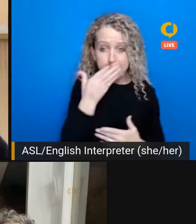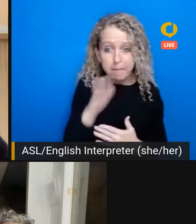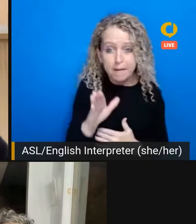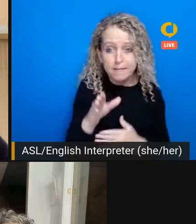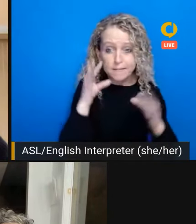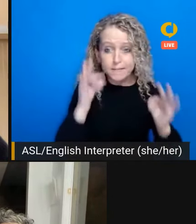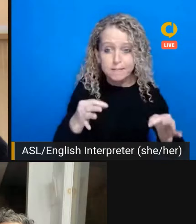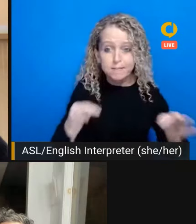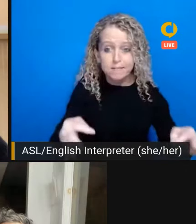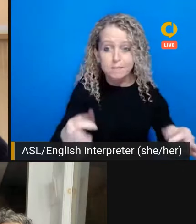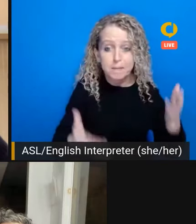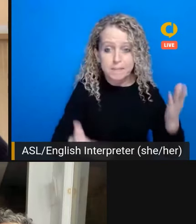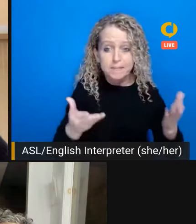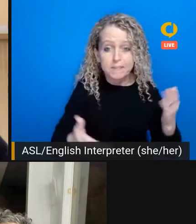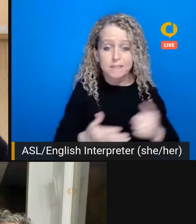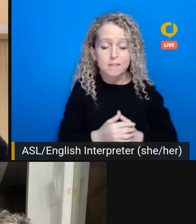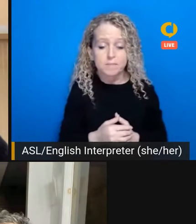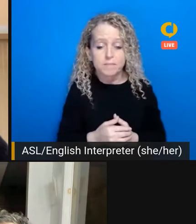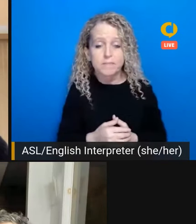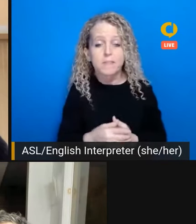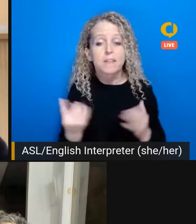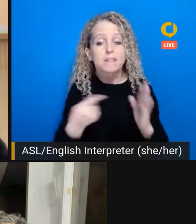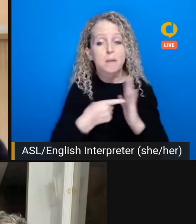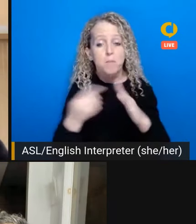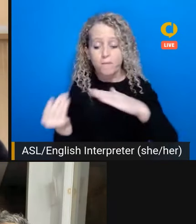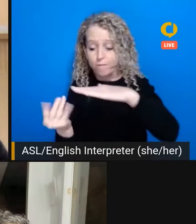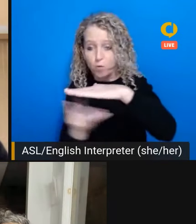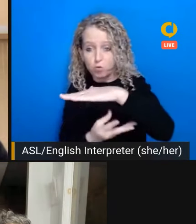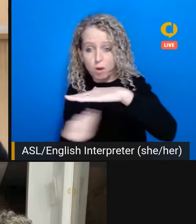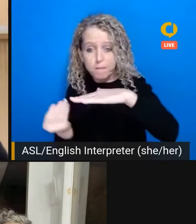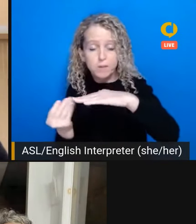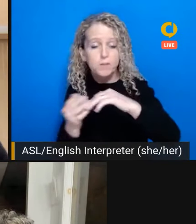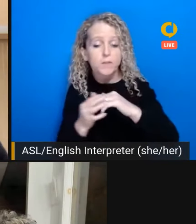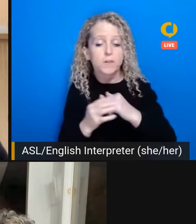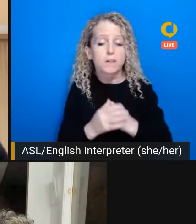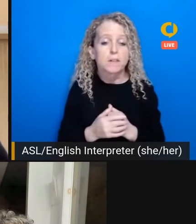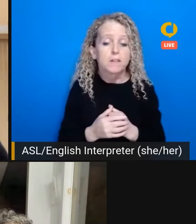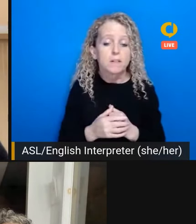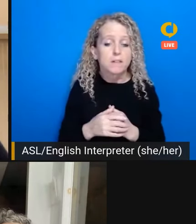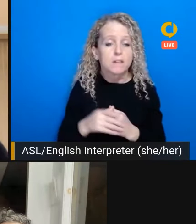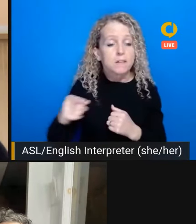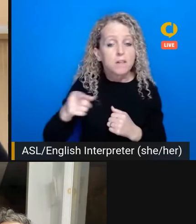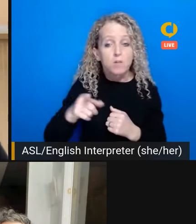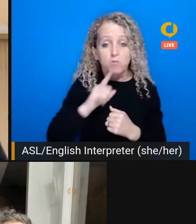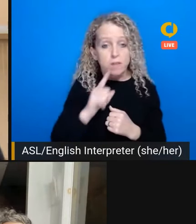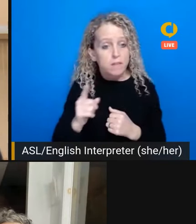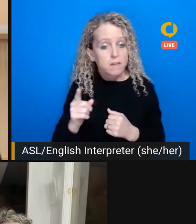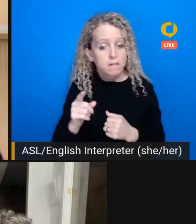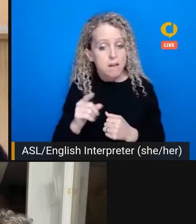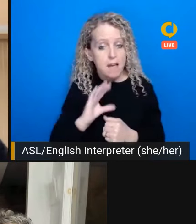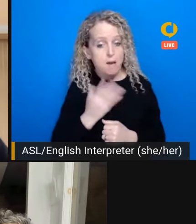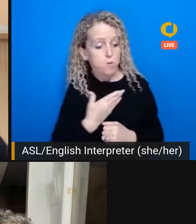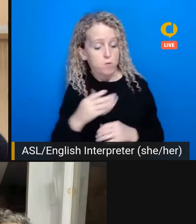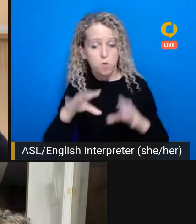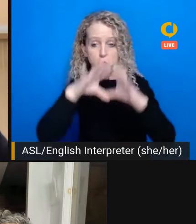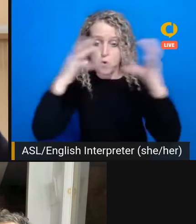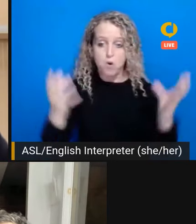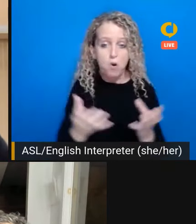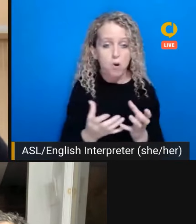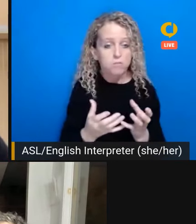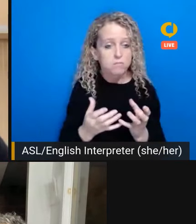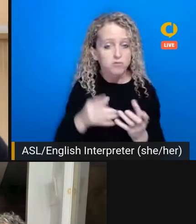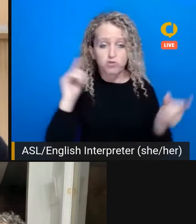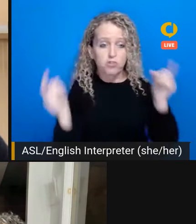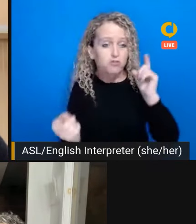on the photocopier and the context example, we live in a dynamic society. As much as my day changes at moment to